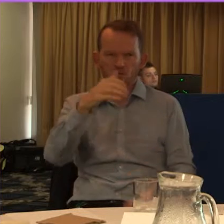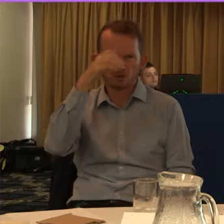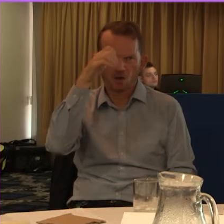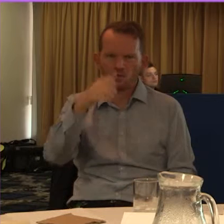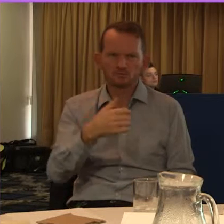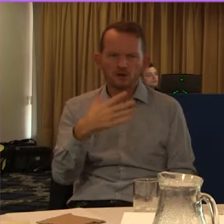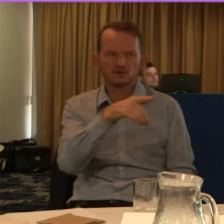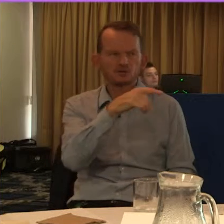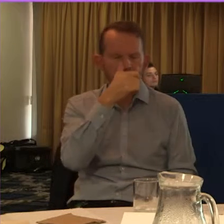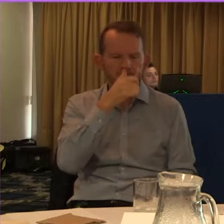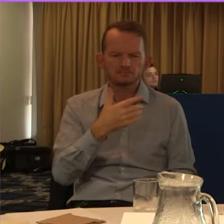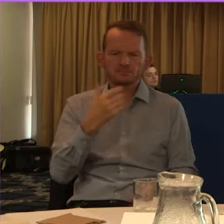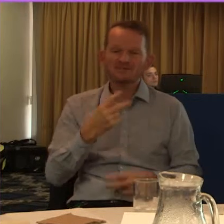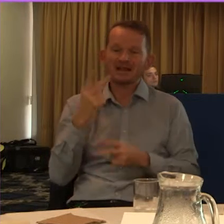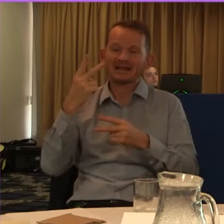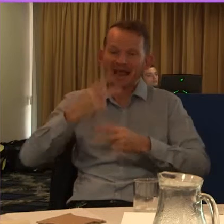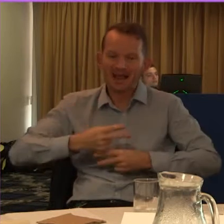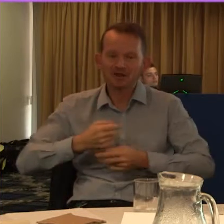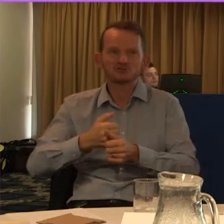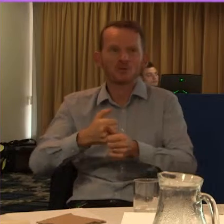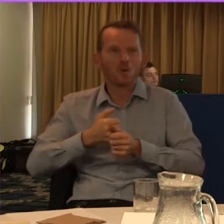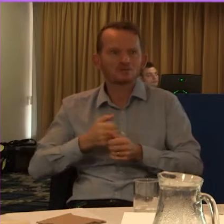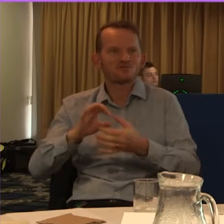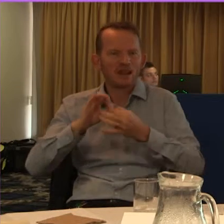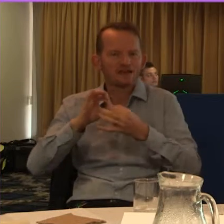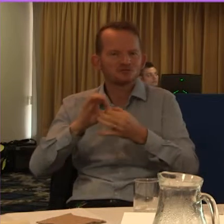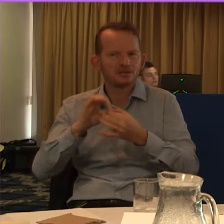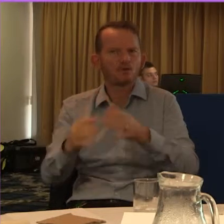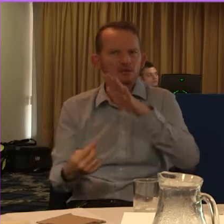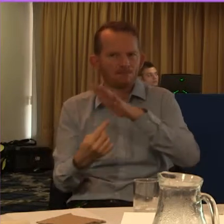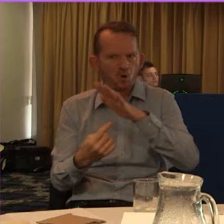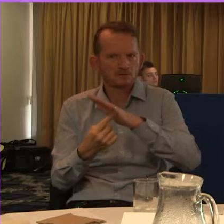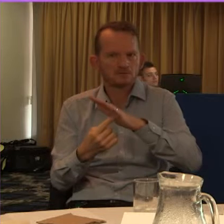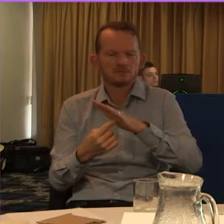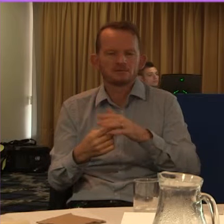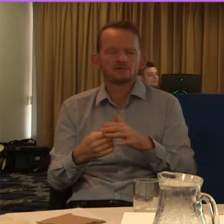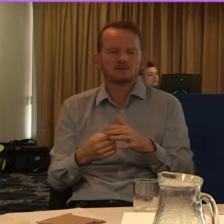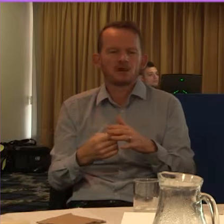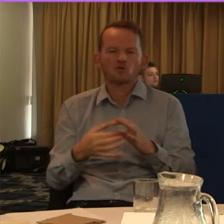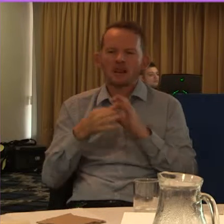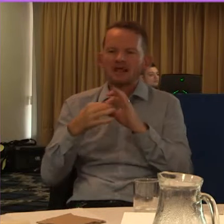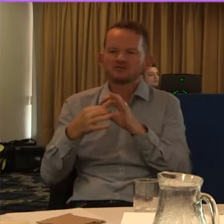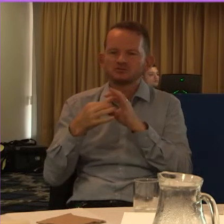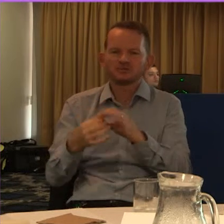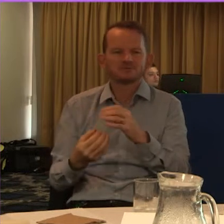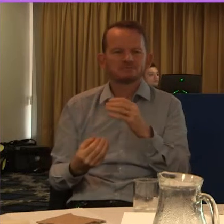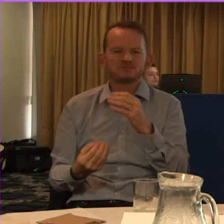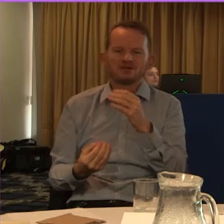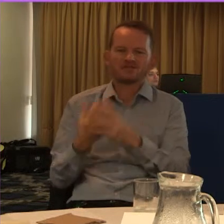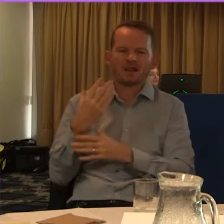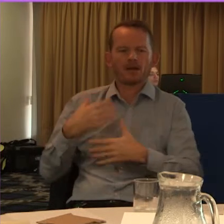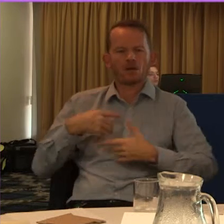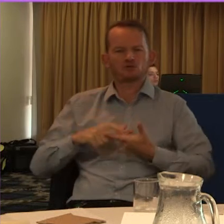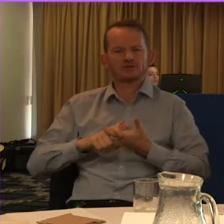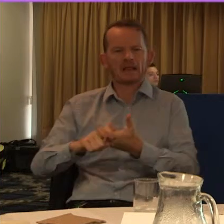surprise to us. Having caring and supportive relationships is seen as the most important aspect. The relationships that can develop